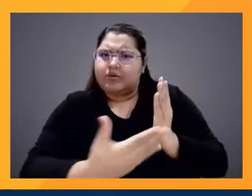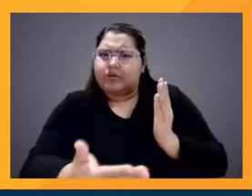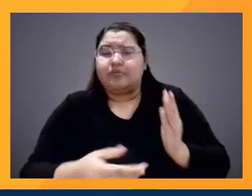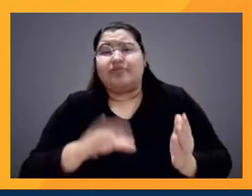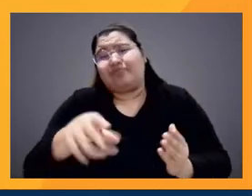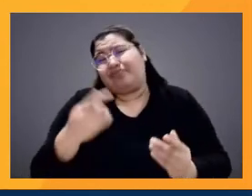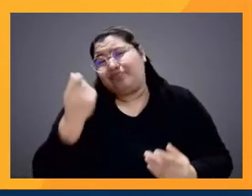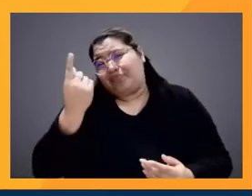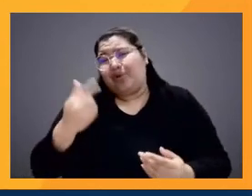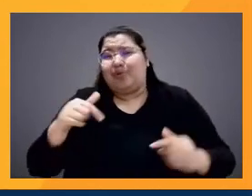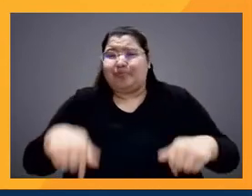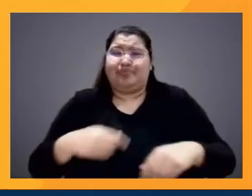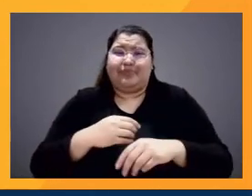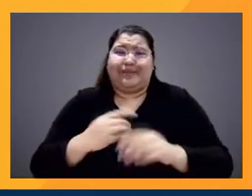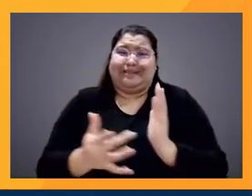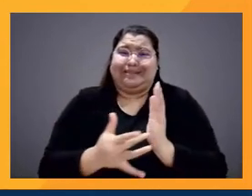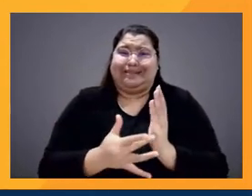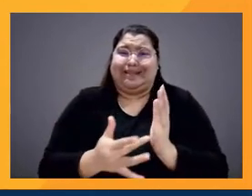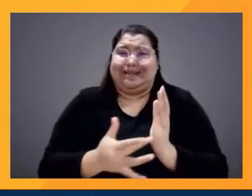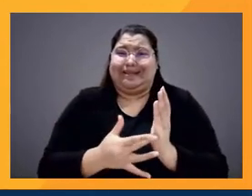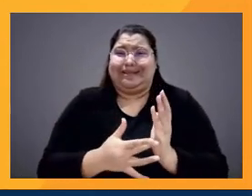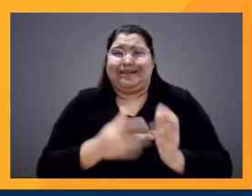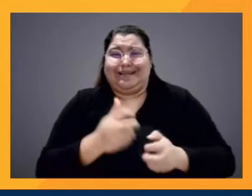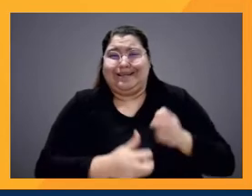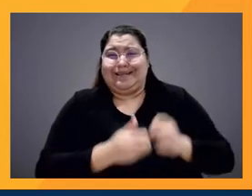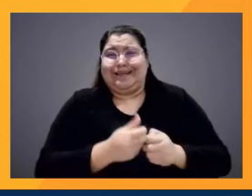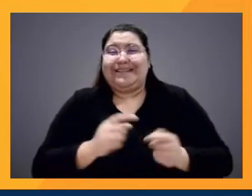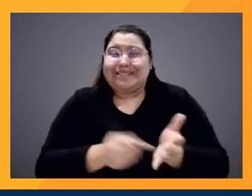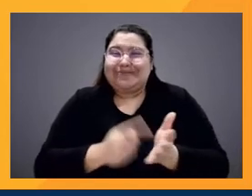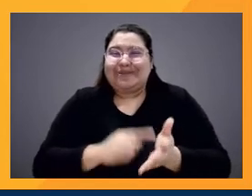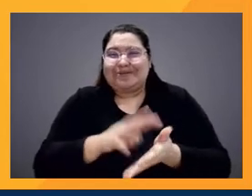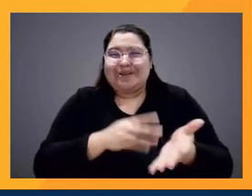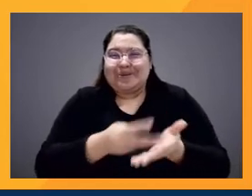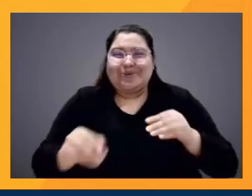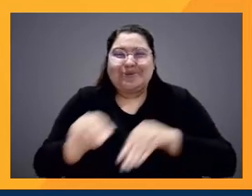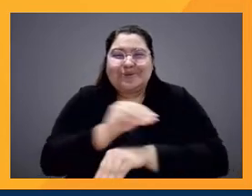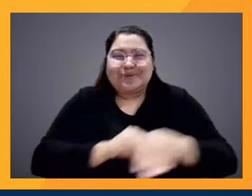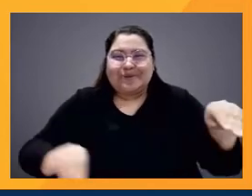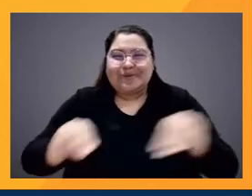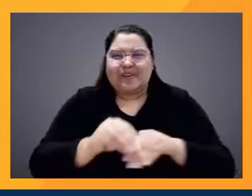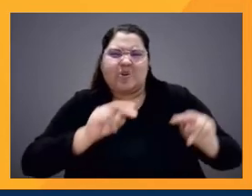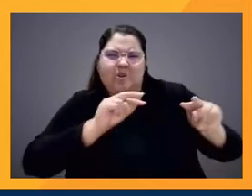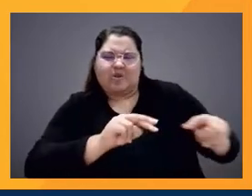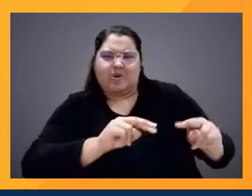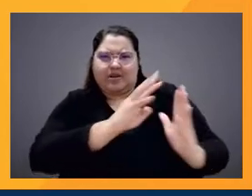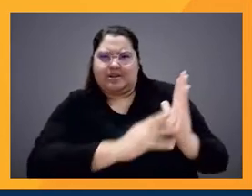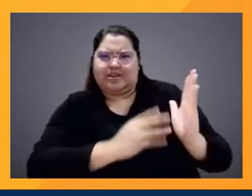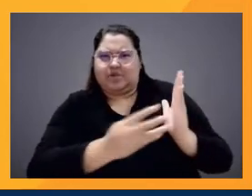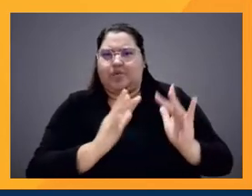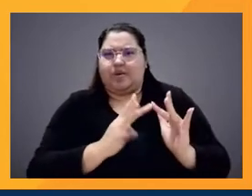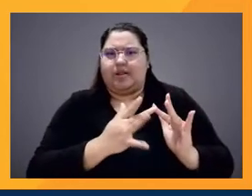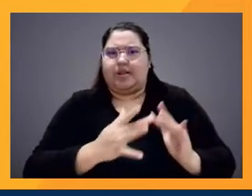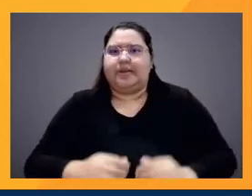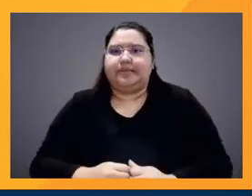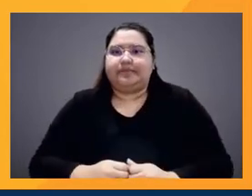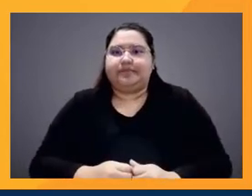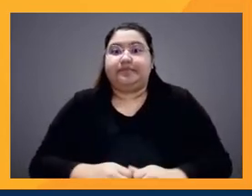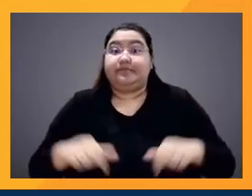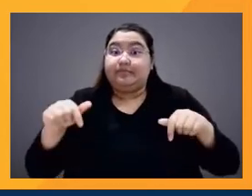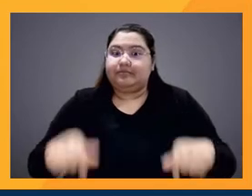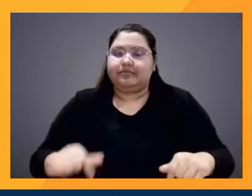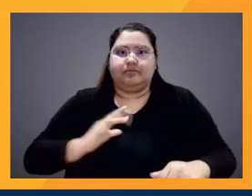around. Today, we have another amazing lineup of sessions, speakers, and activities, beginning with a plenary on what's needed for